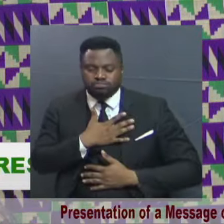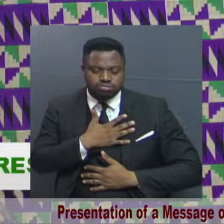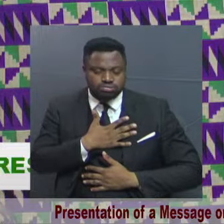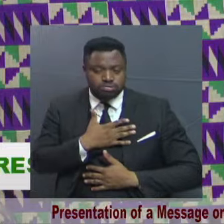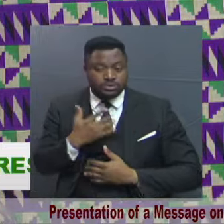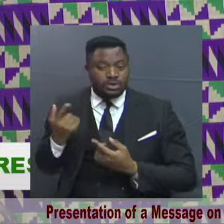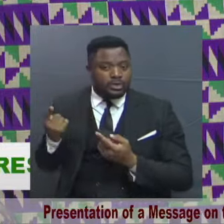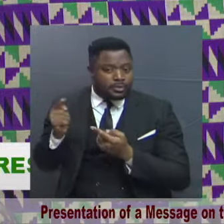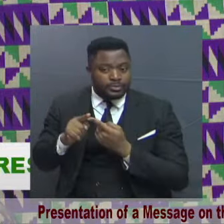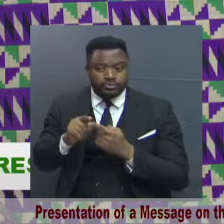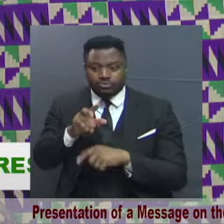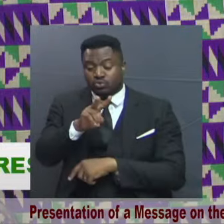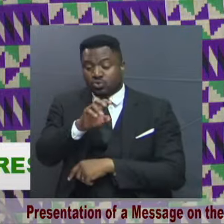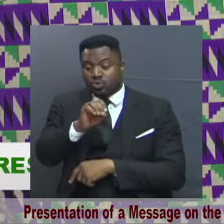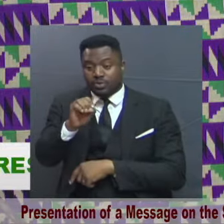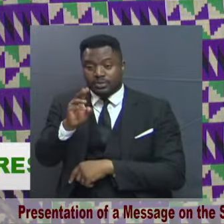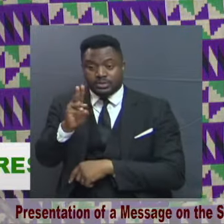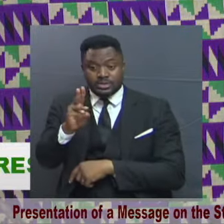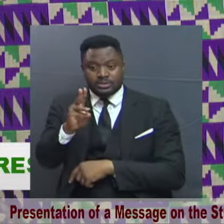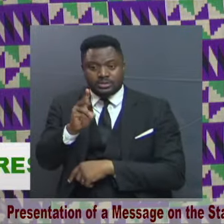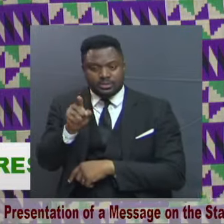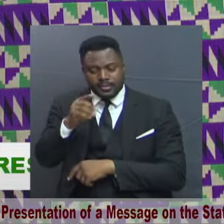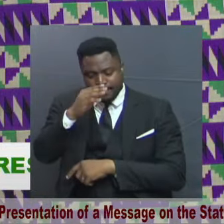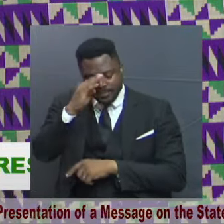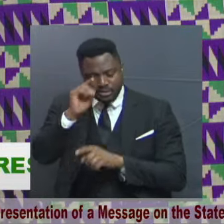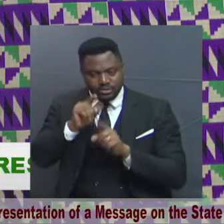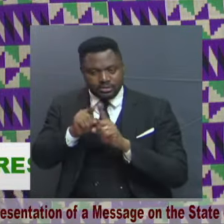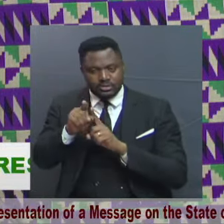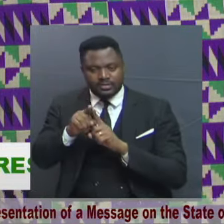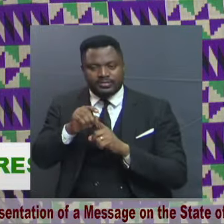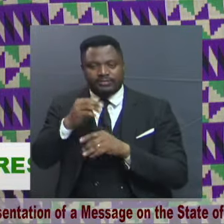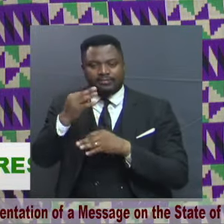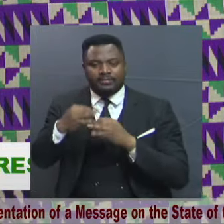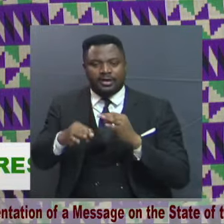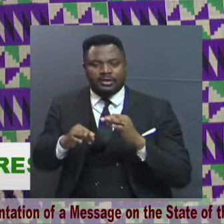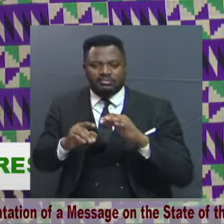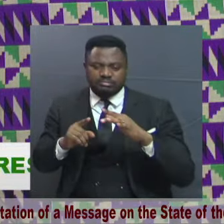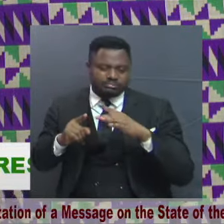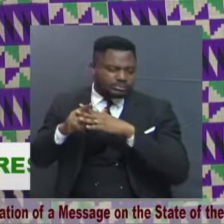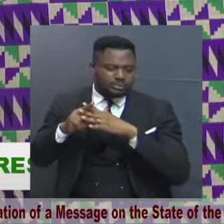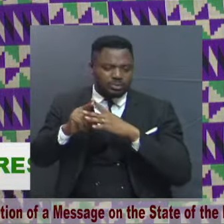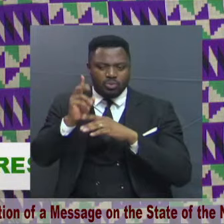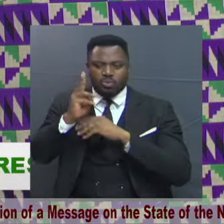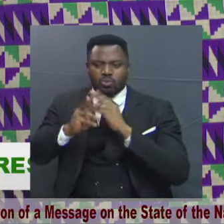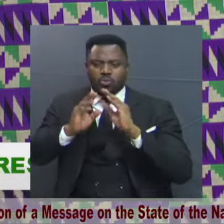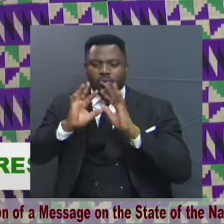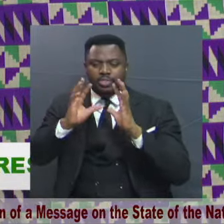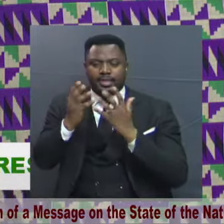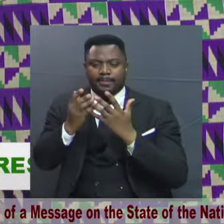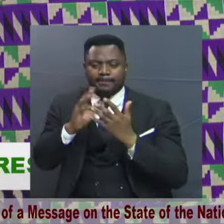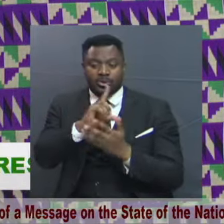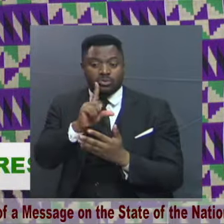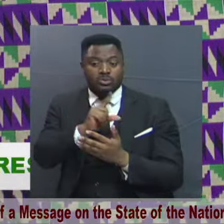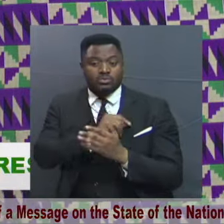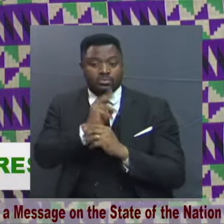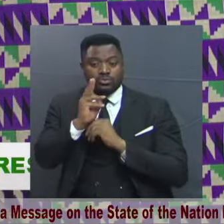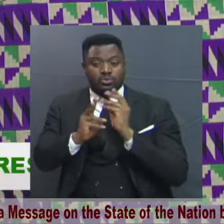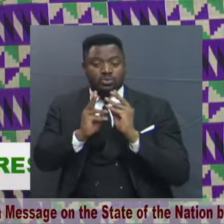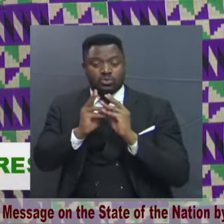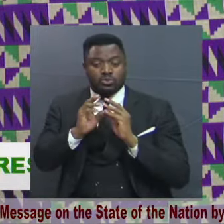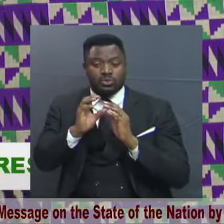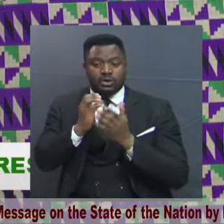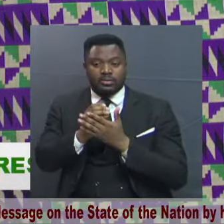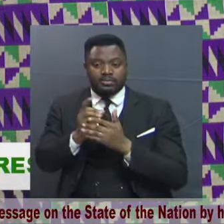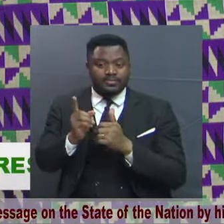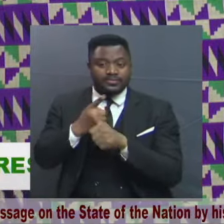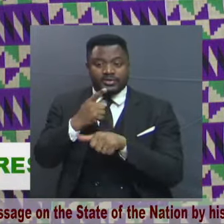until 2006 that the black stars finally broke through to the world stage when they qualified for the World Cup for the first